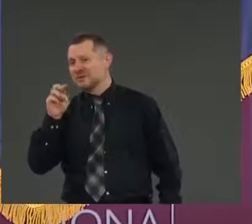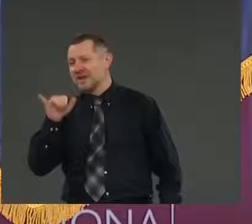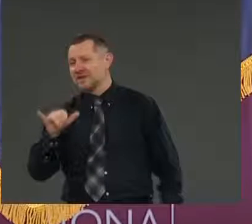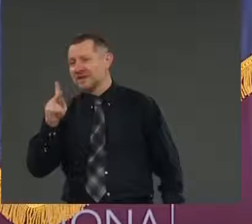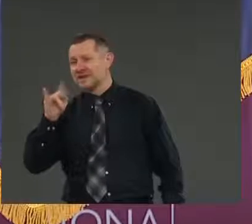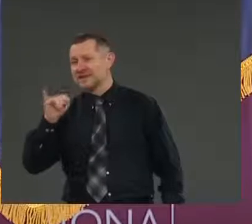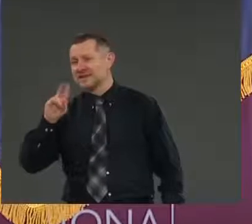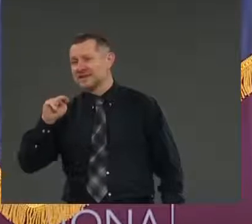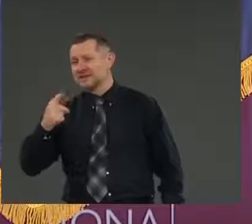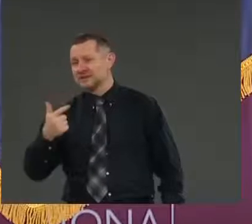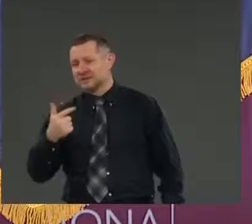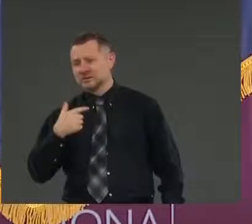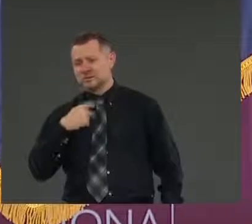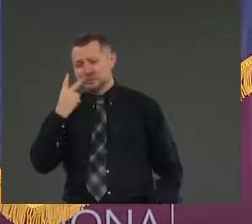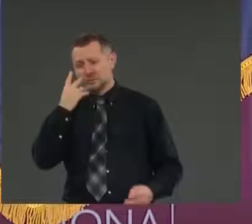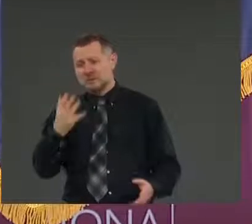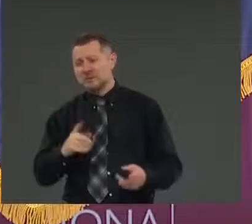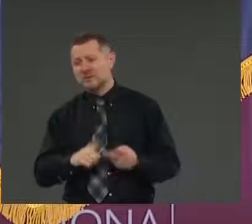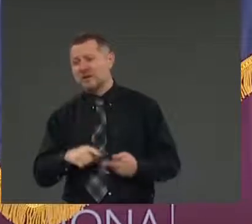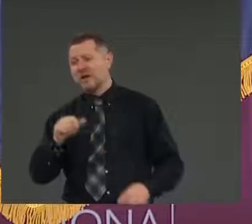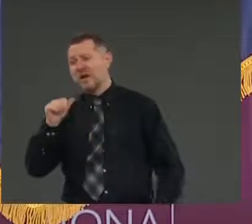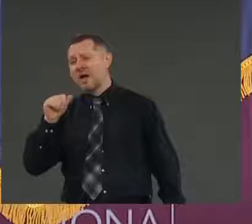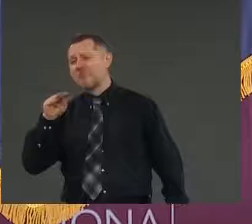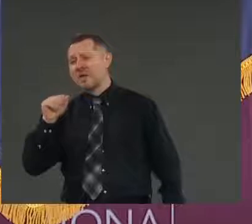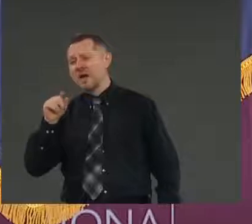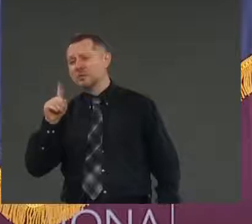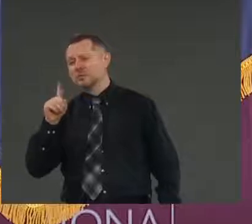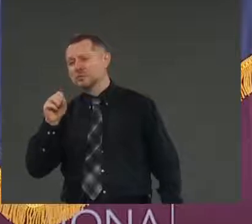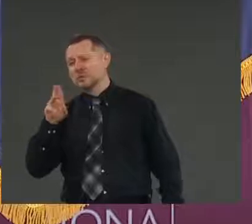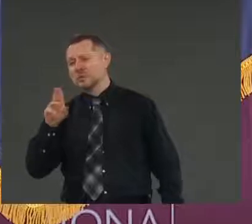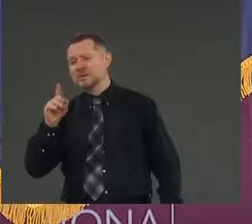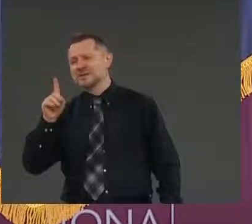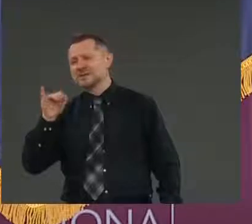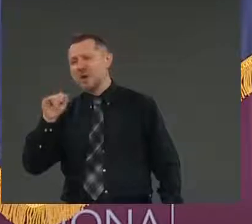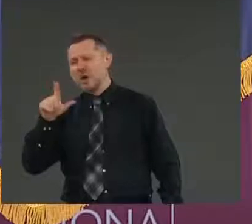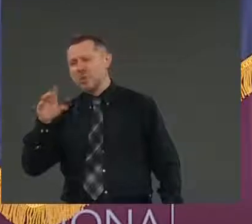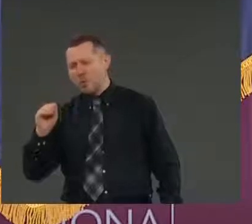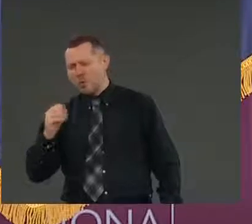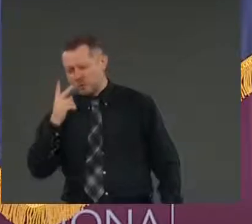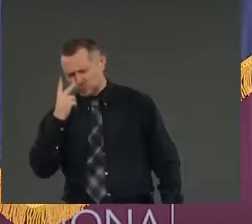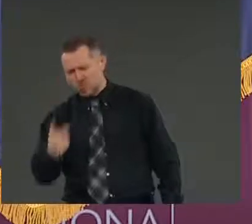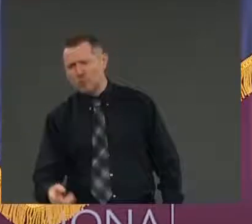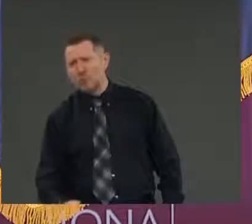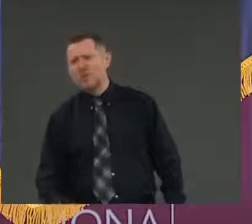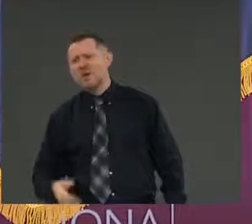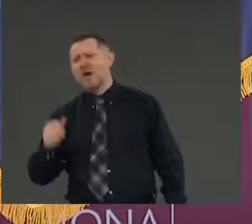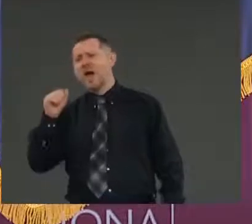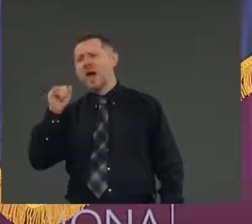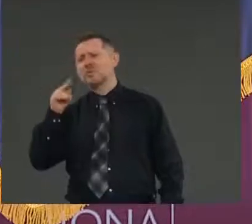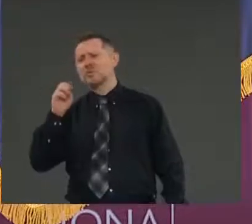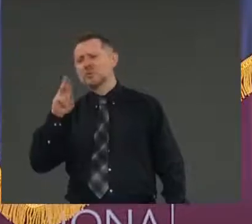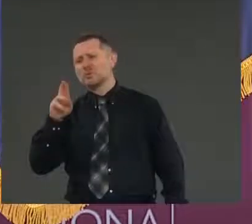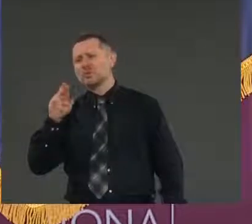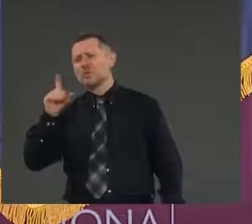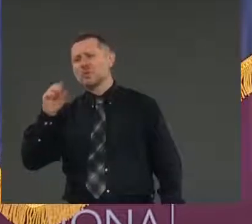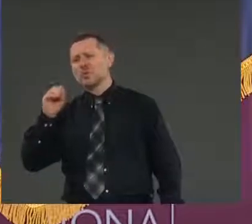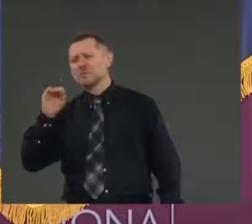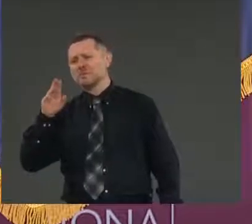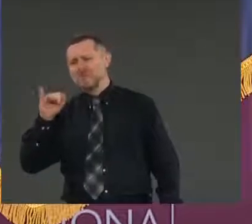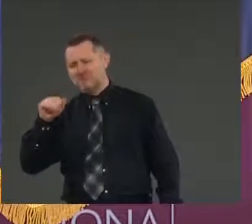there for Amadou Diallo. I was there for Abner Louima. And then you have Eric